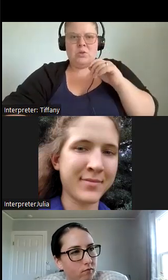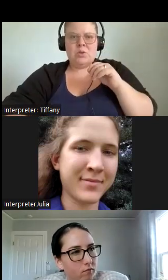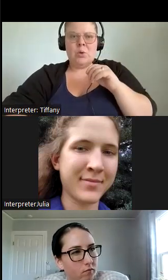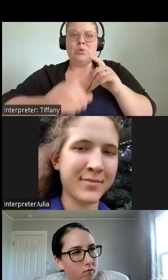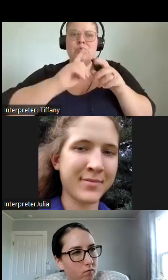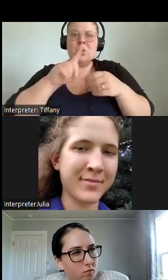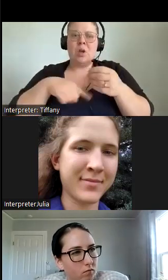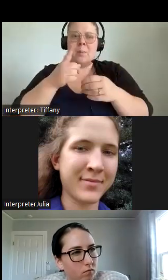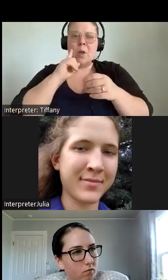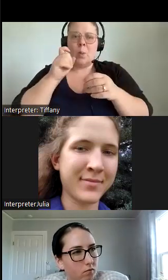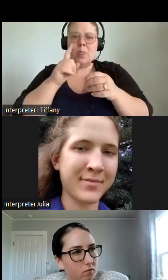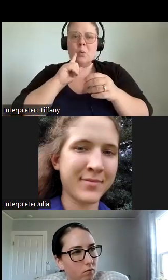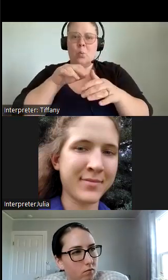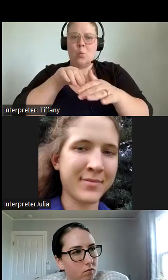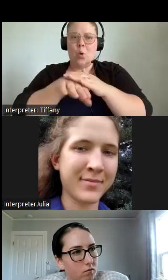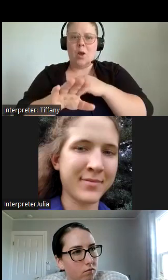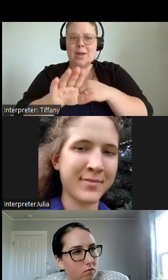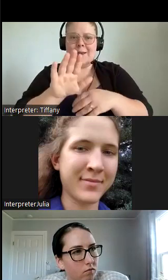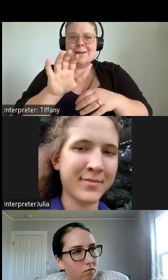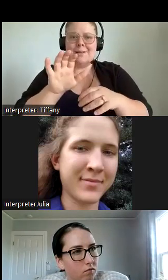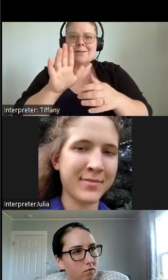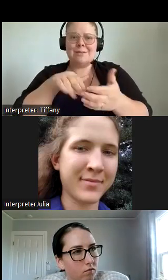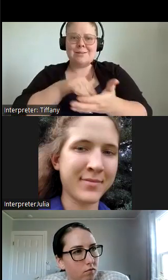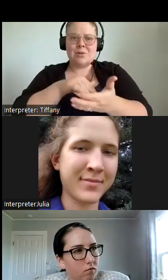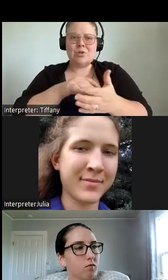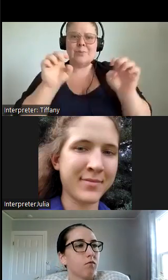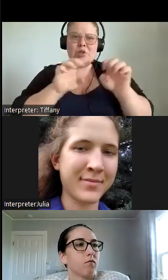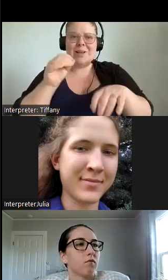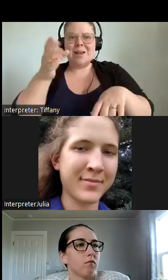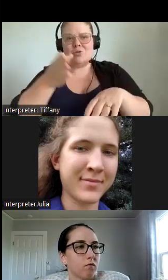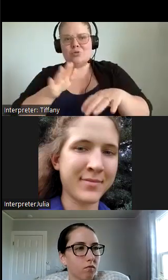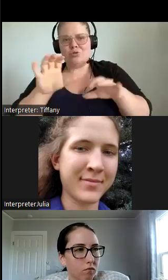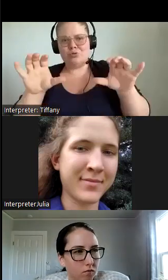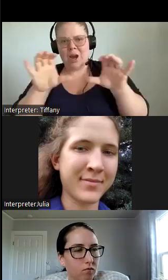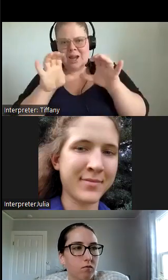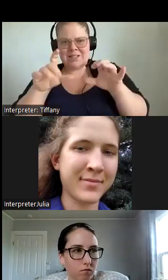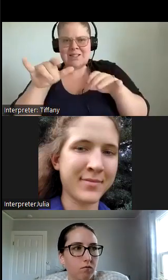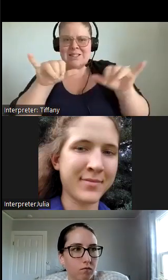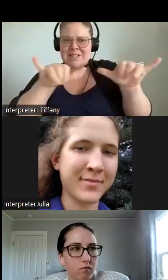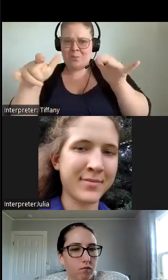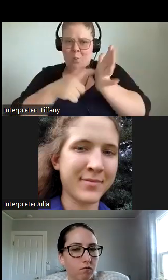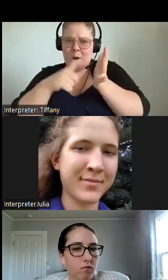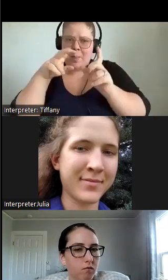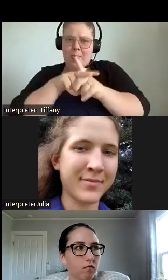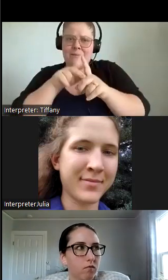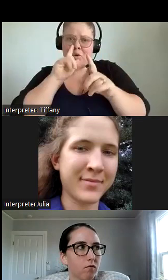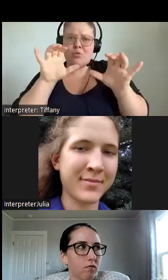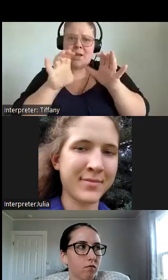CSUs, and respite under Colorado crisis services? I just have a clarifying question about that, Elizabeth. So are